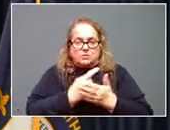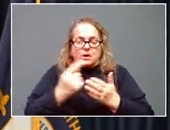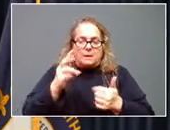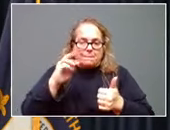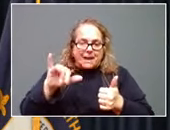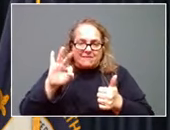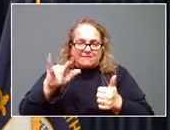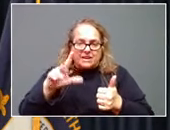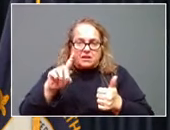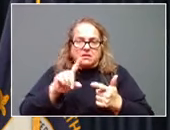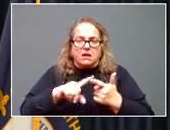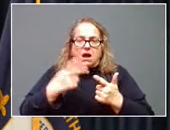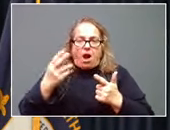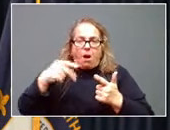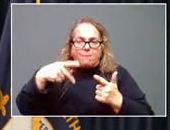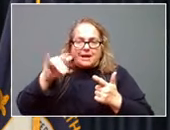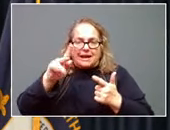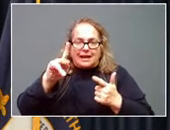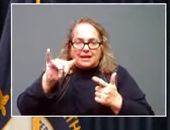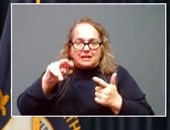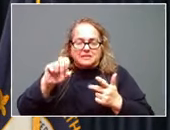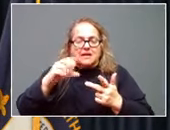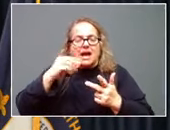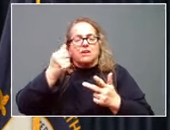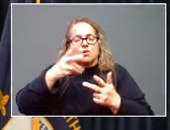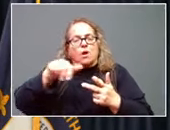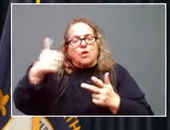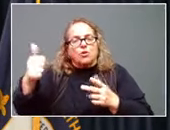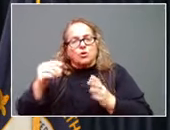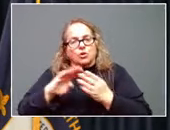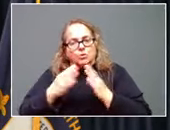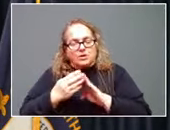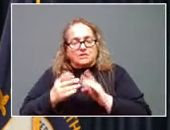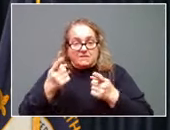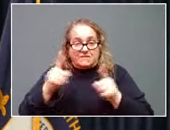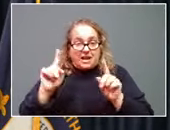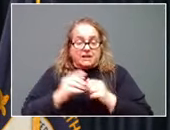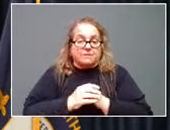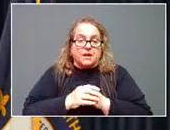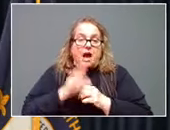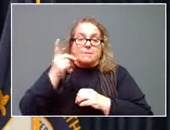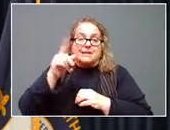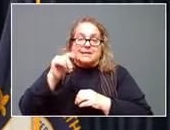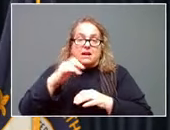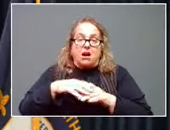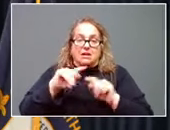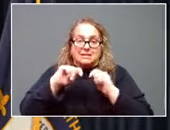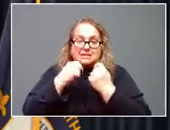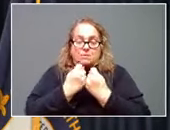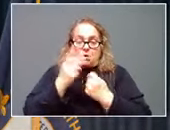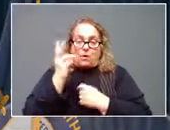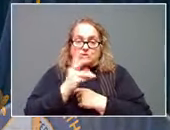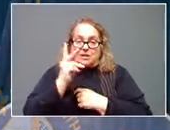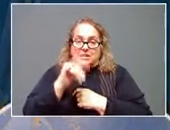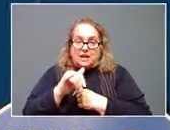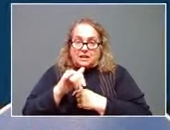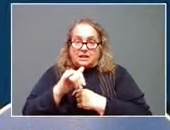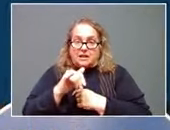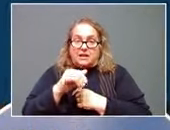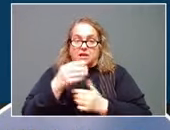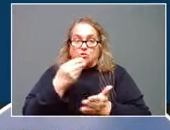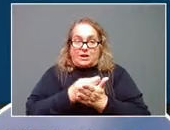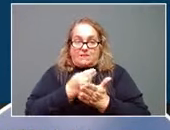hoping in a couple other communities. Finally, an update on the Team Western Kentucky Relief Fund, providing you a quick